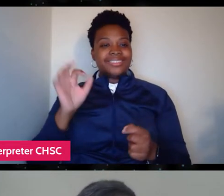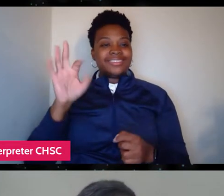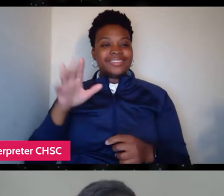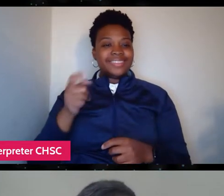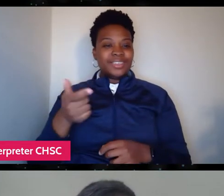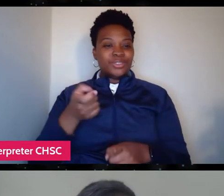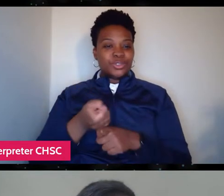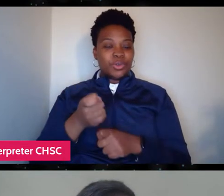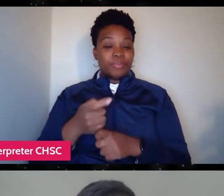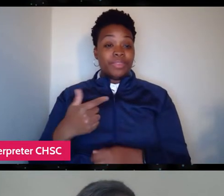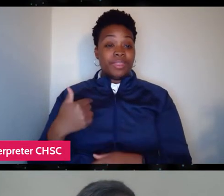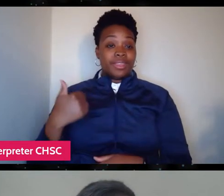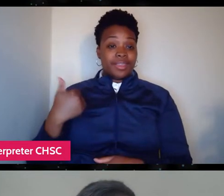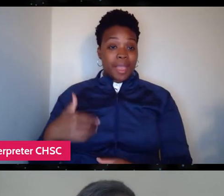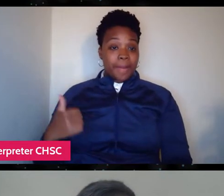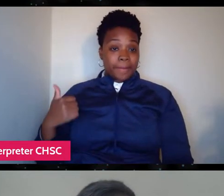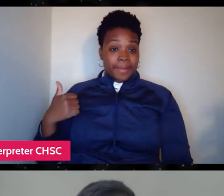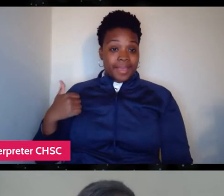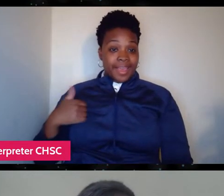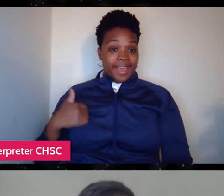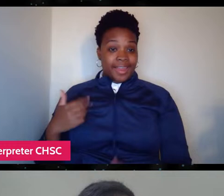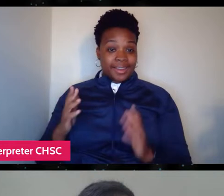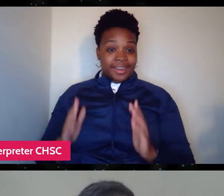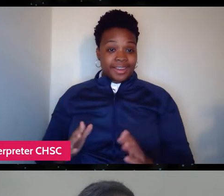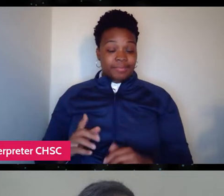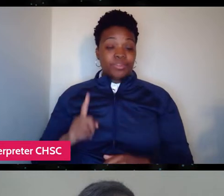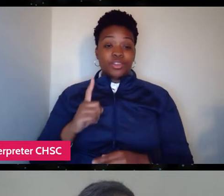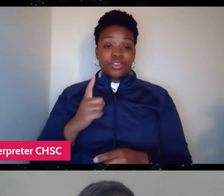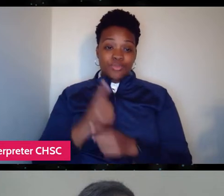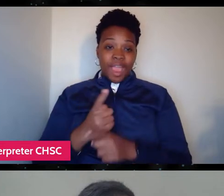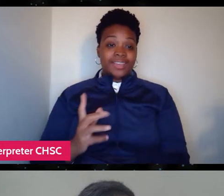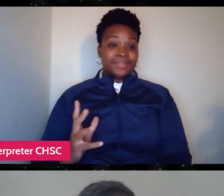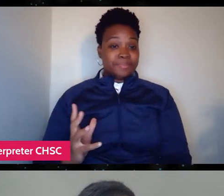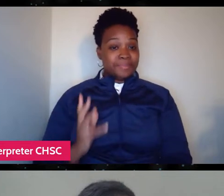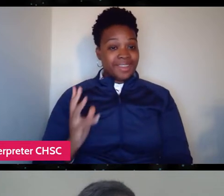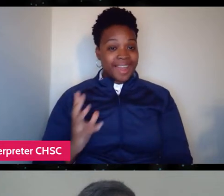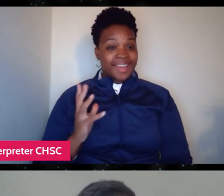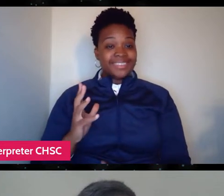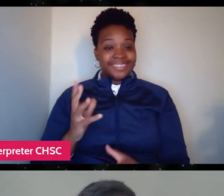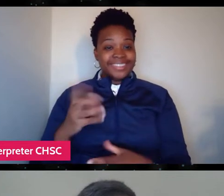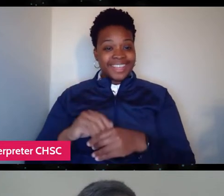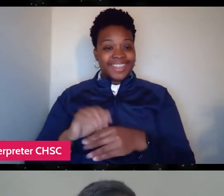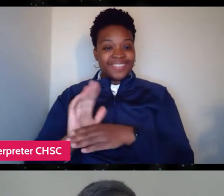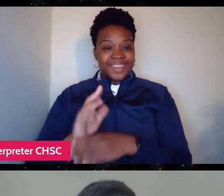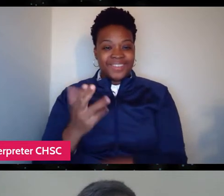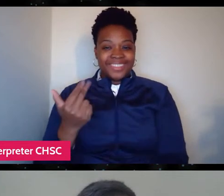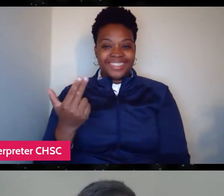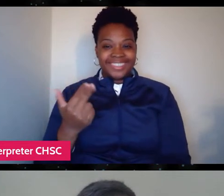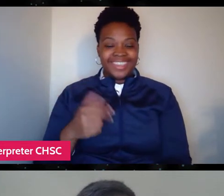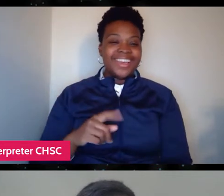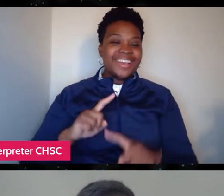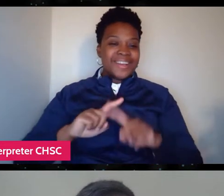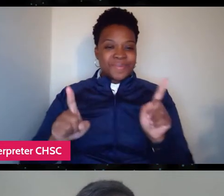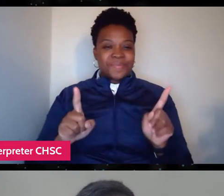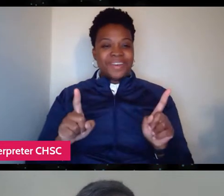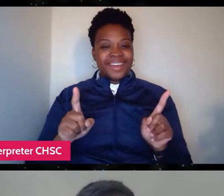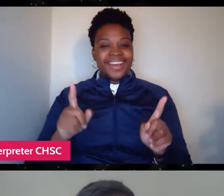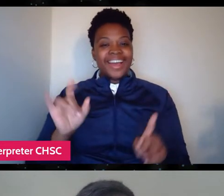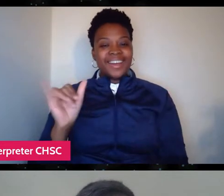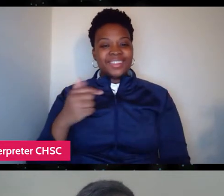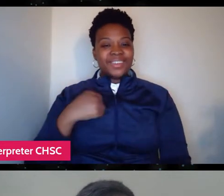that I'm Canadian, and you're right, there is a politeness to the film. but that's also, I